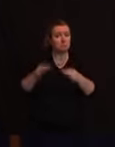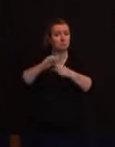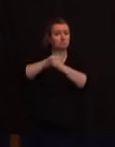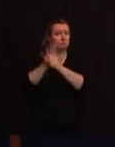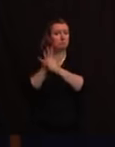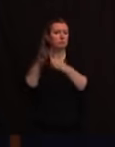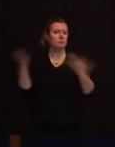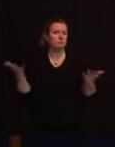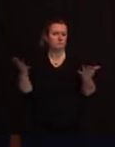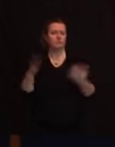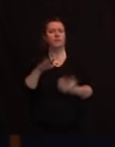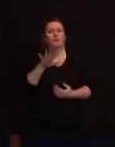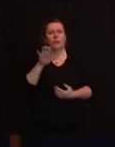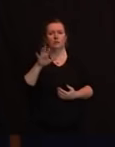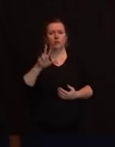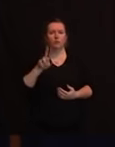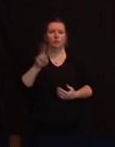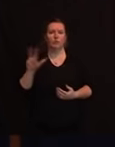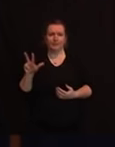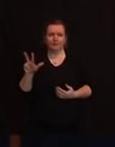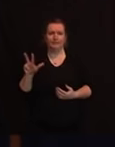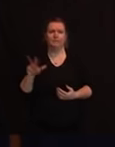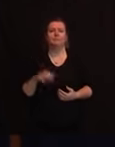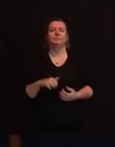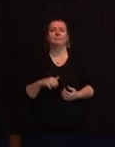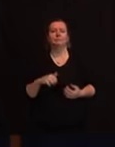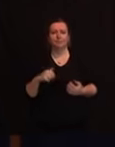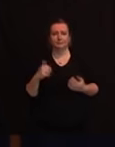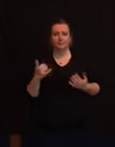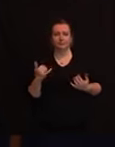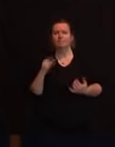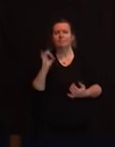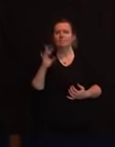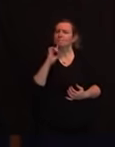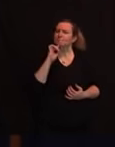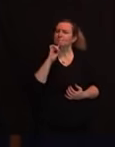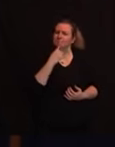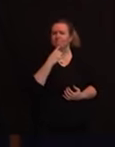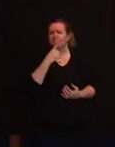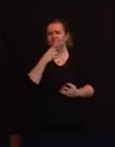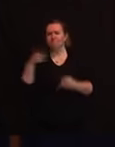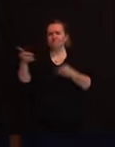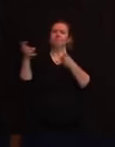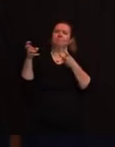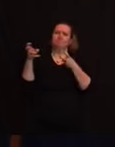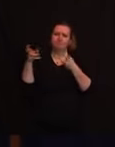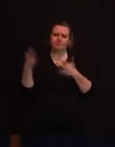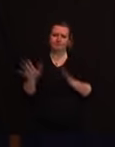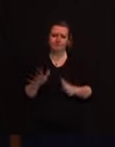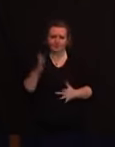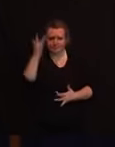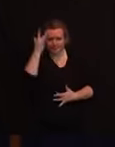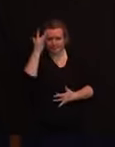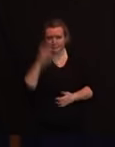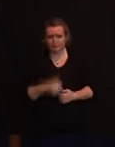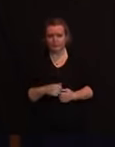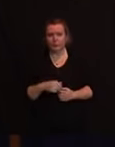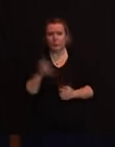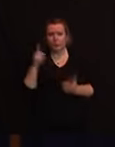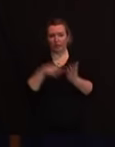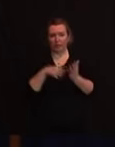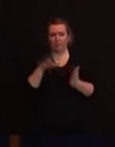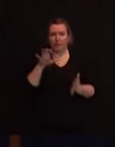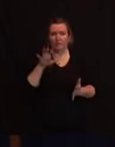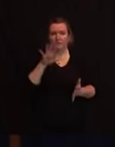1,523 individuals are in what we would call critical care, are licensed critical care, and 1,551 of